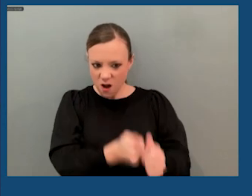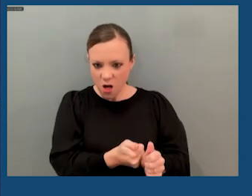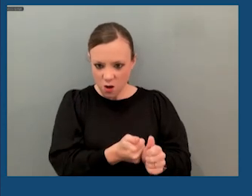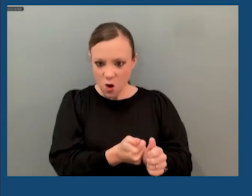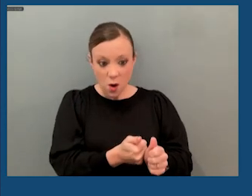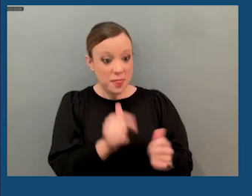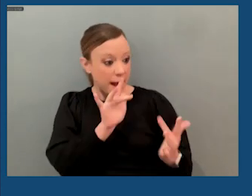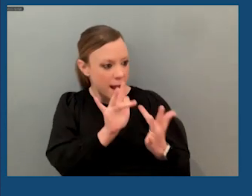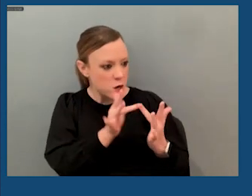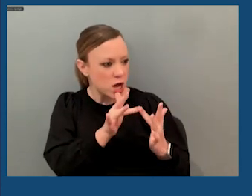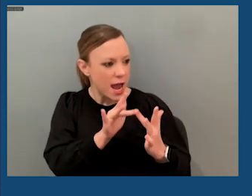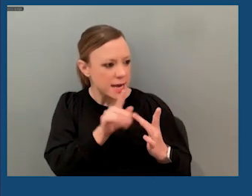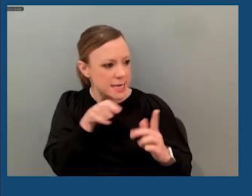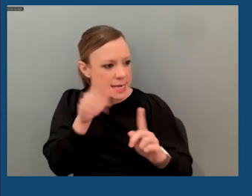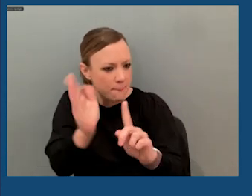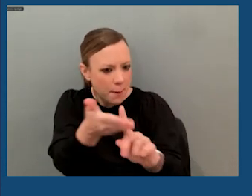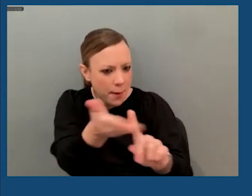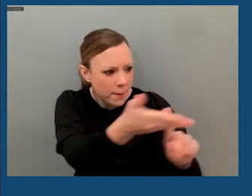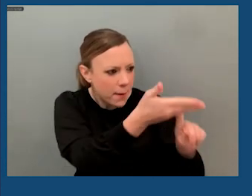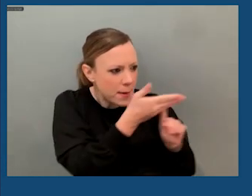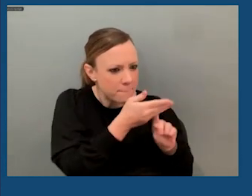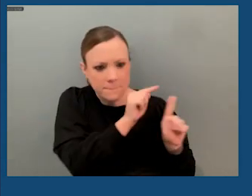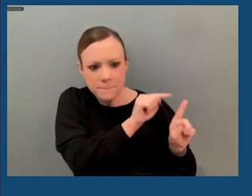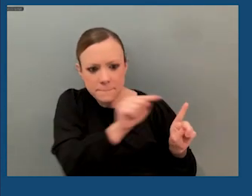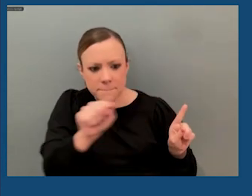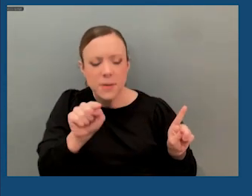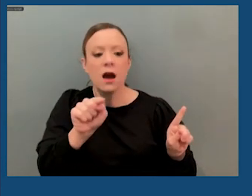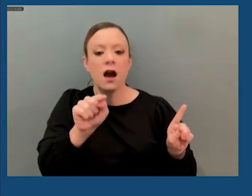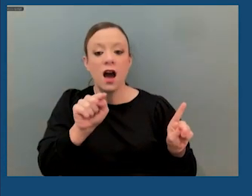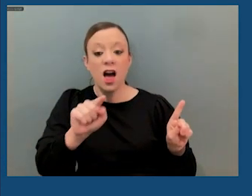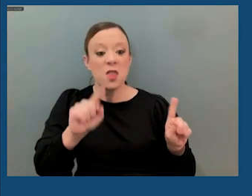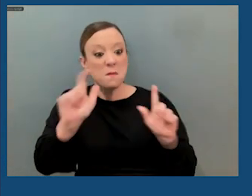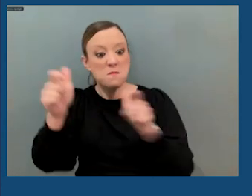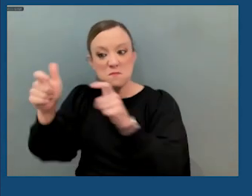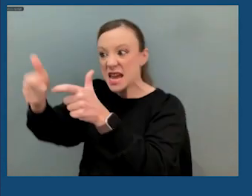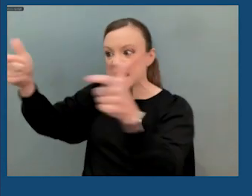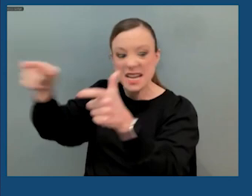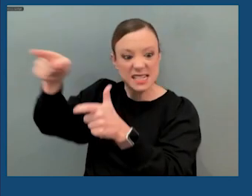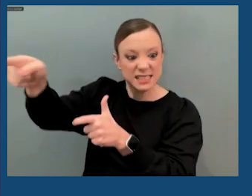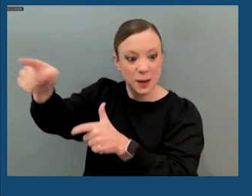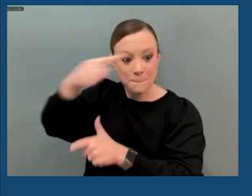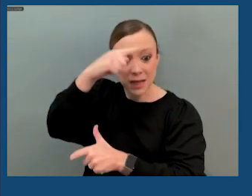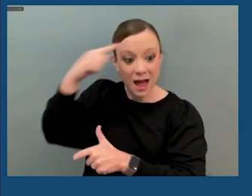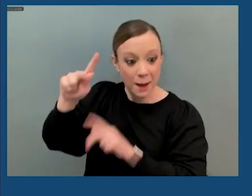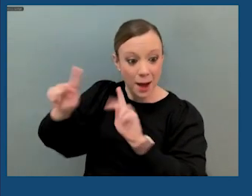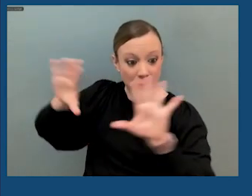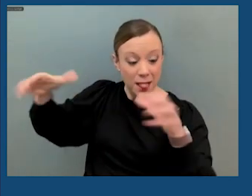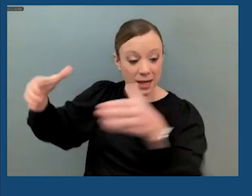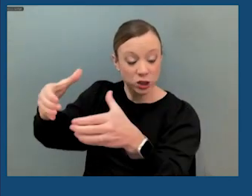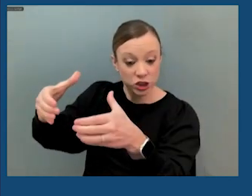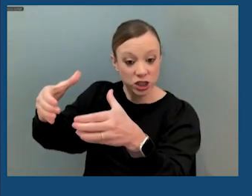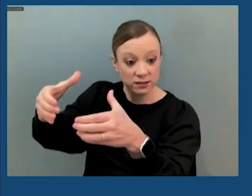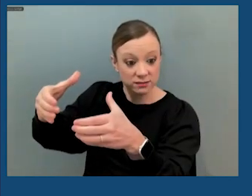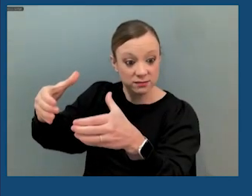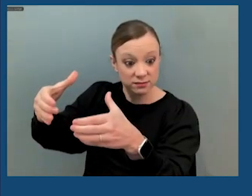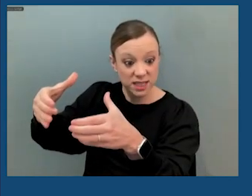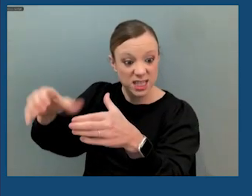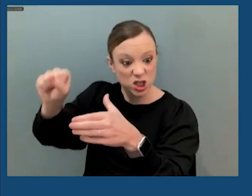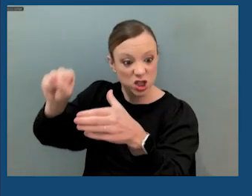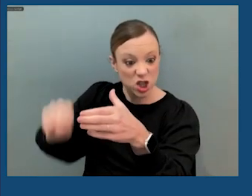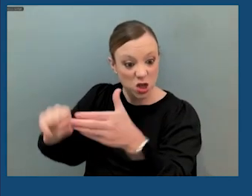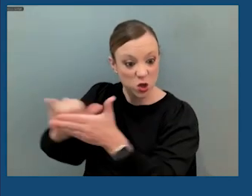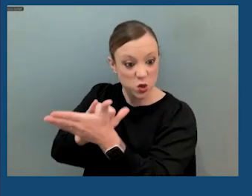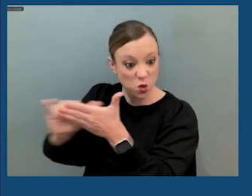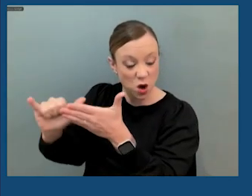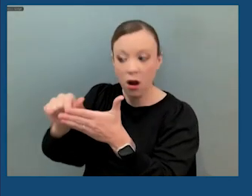able to find out the largest black population in driving distance to his rural community in southern part of New York. And it